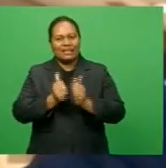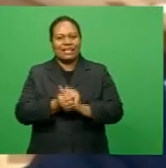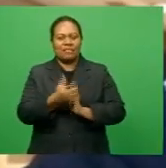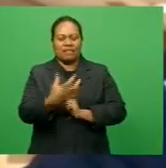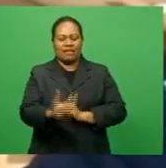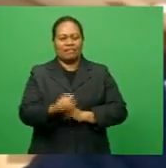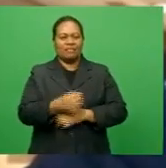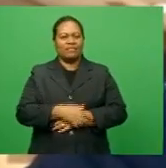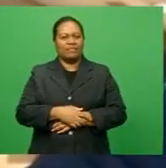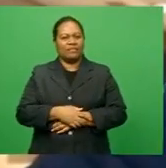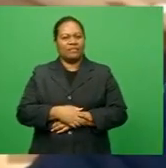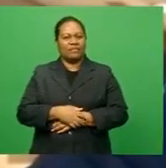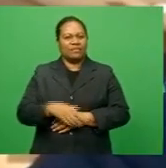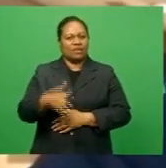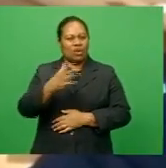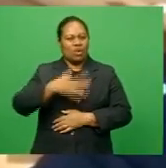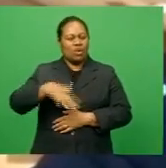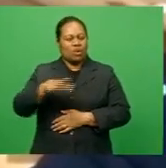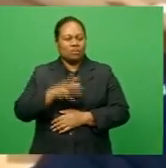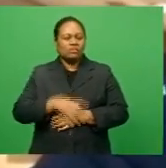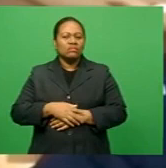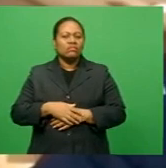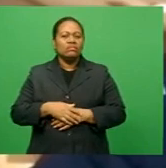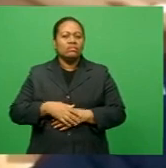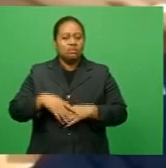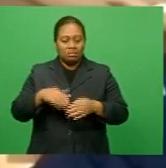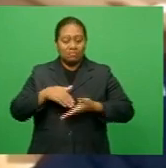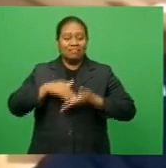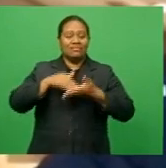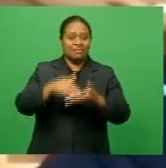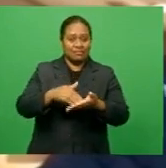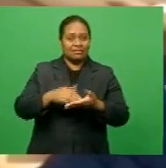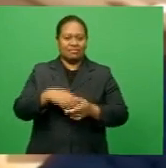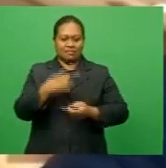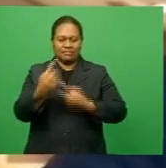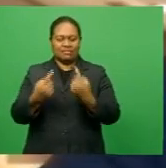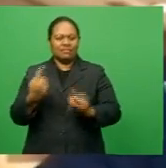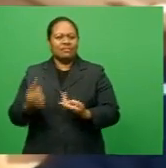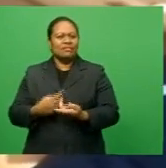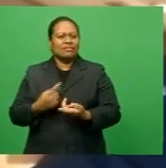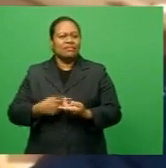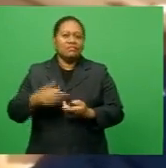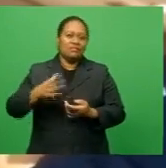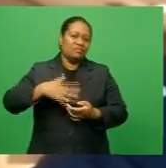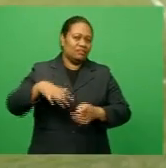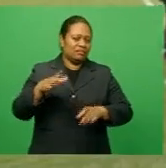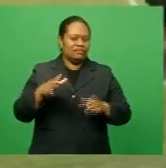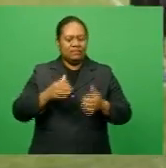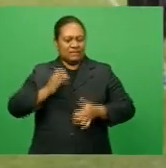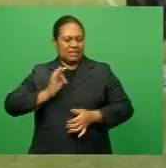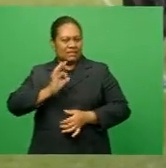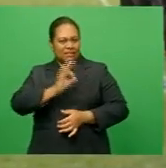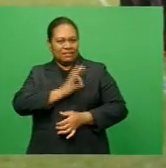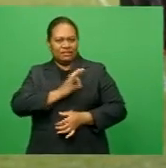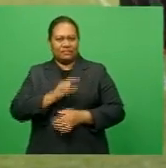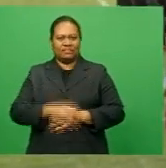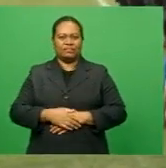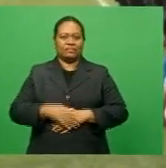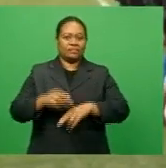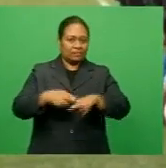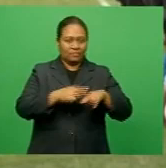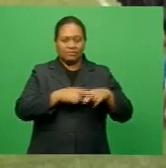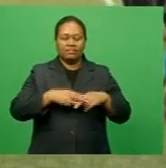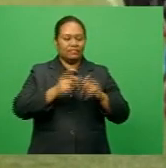it's all in all, it's been complex, but it's been helped so much by the positive attitude from players and staff. The Flying Fijians